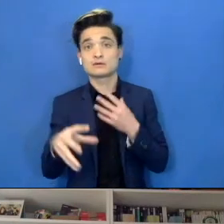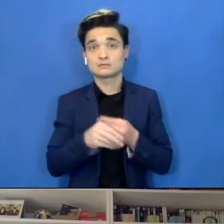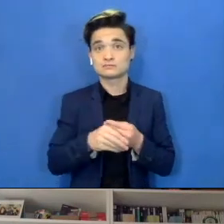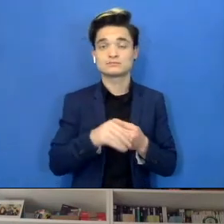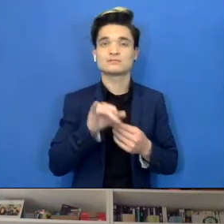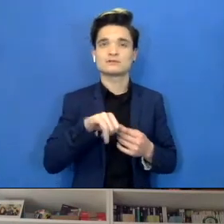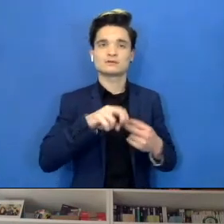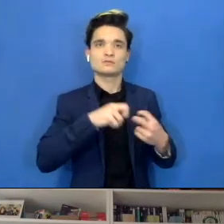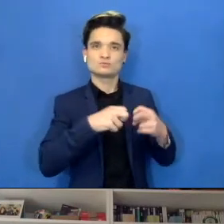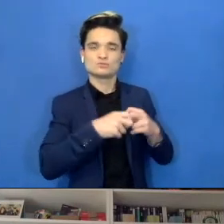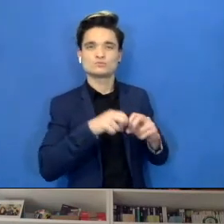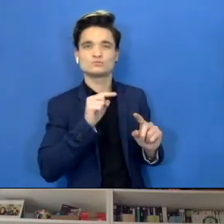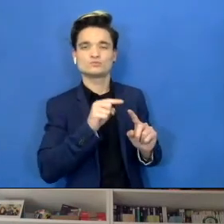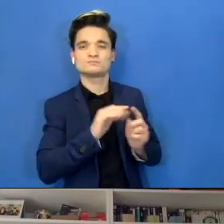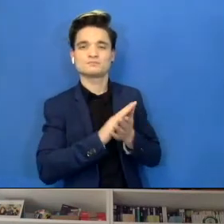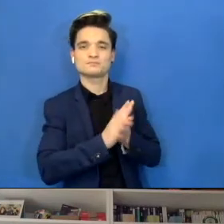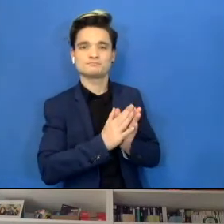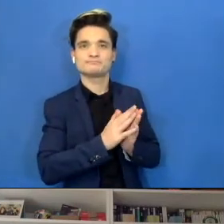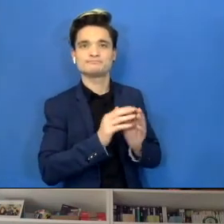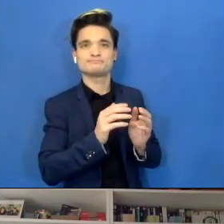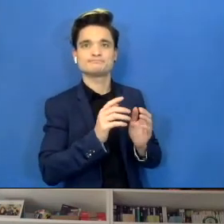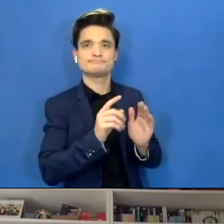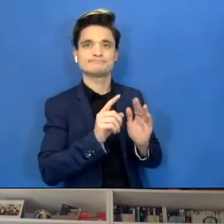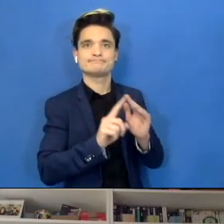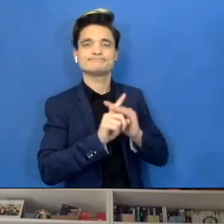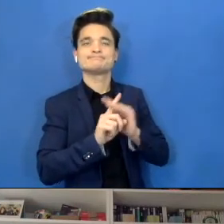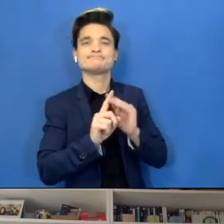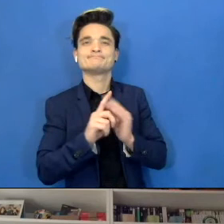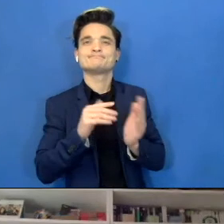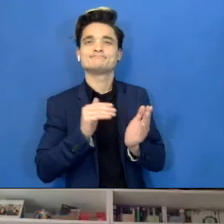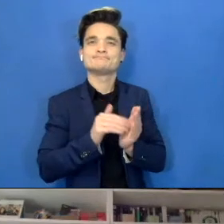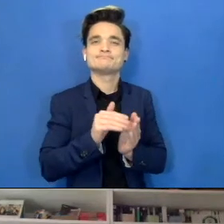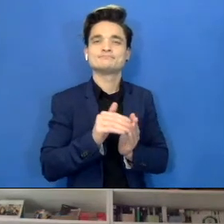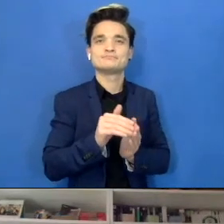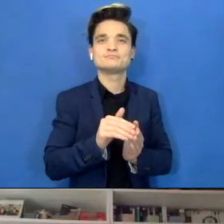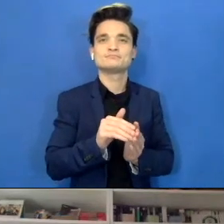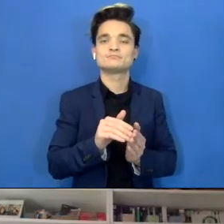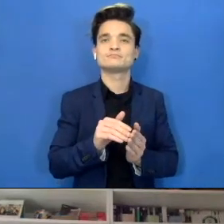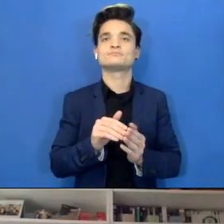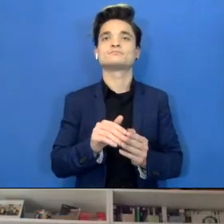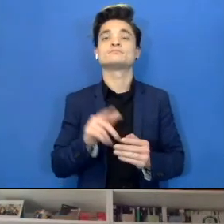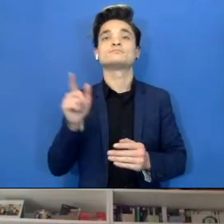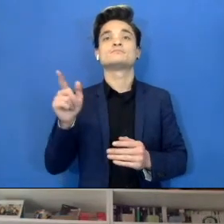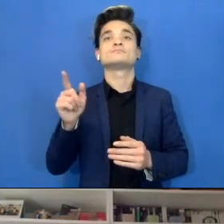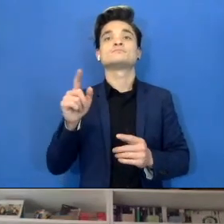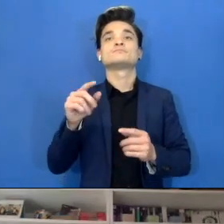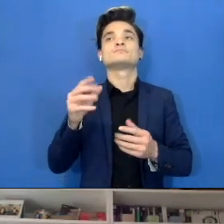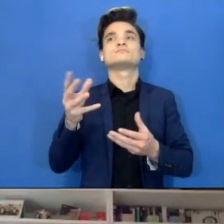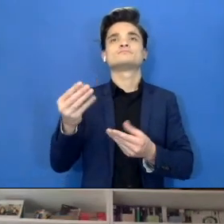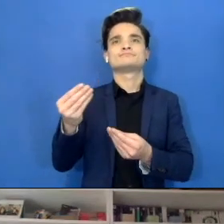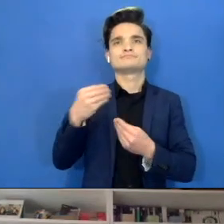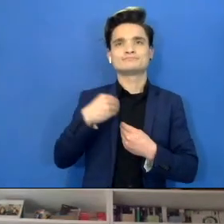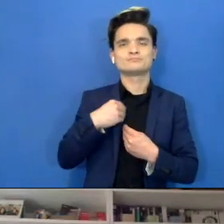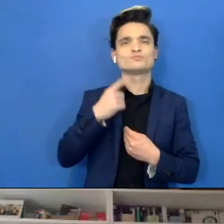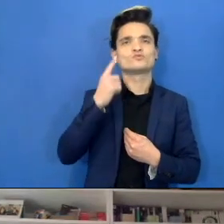So and also I find the retracting thing very interesting, because I've done a couple of exercises there where that is actually where people react